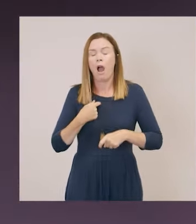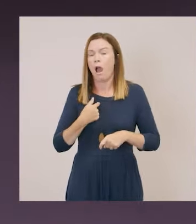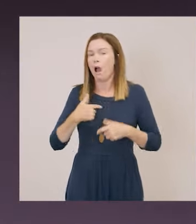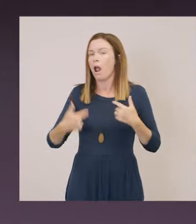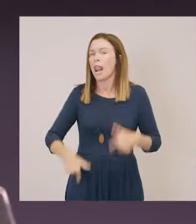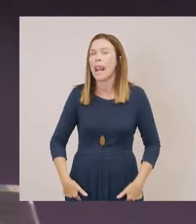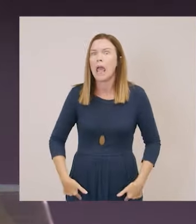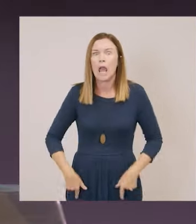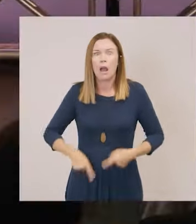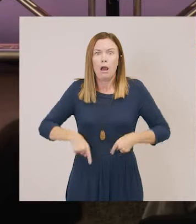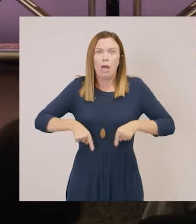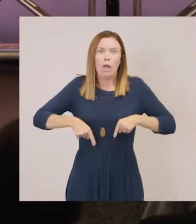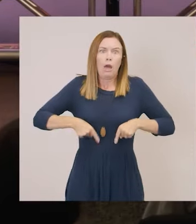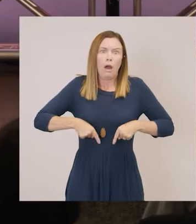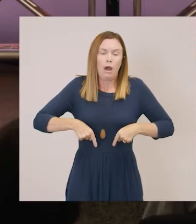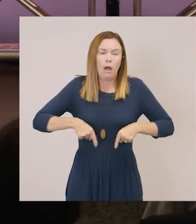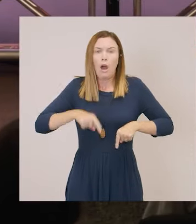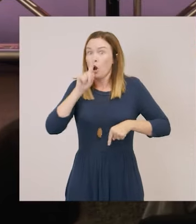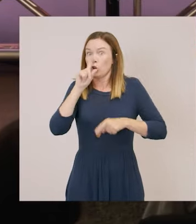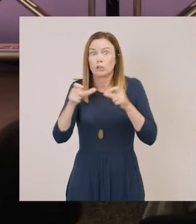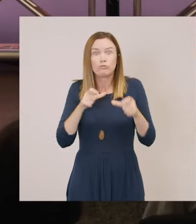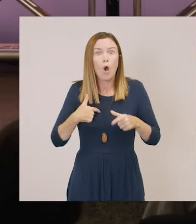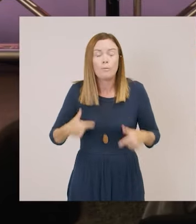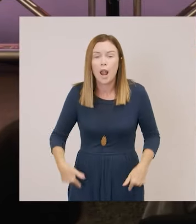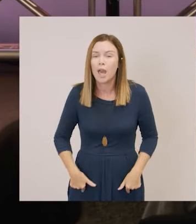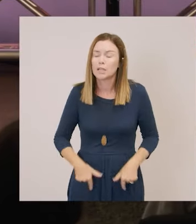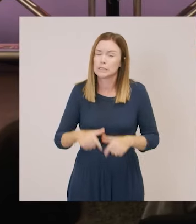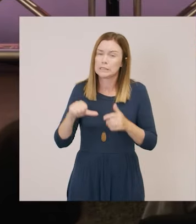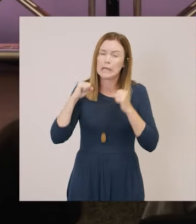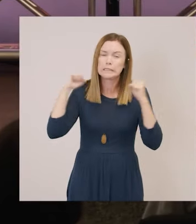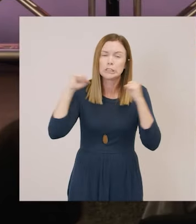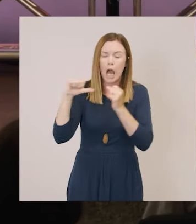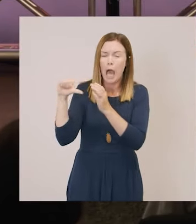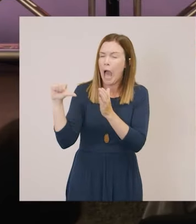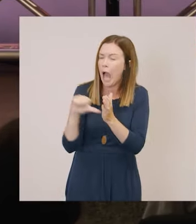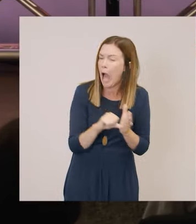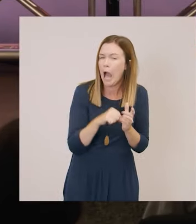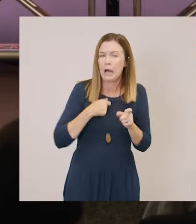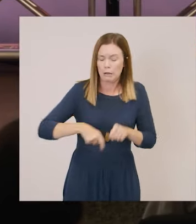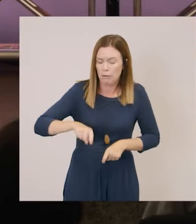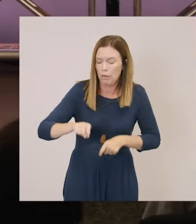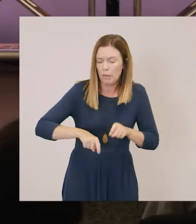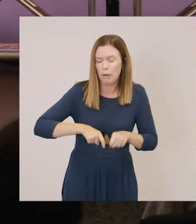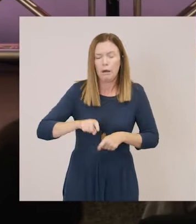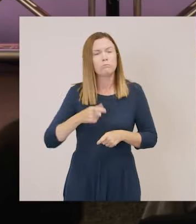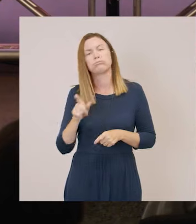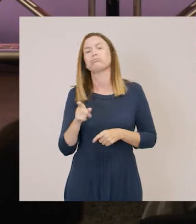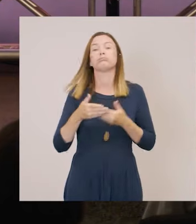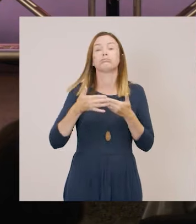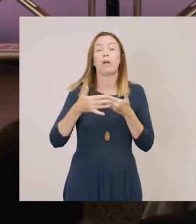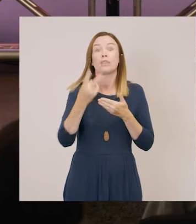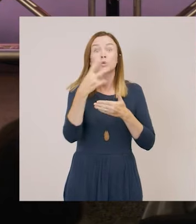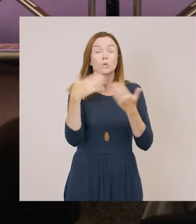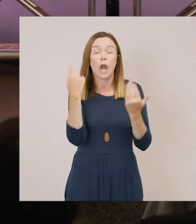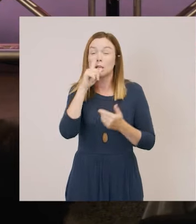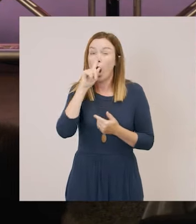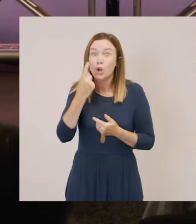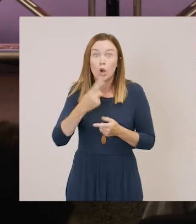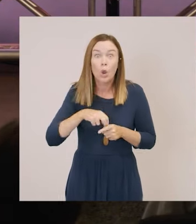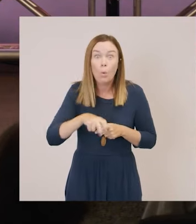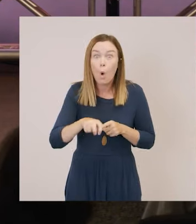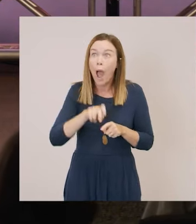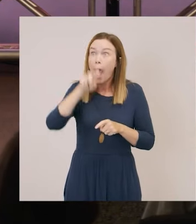my legs were literally shaking. I couldn't even control my legs as I was going down the stairs. And for the next 2 days, I could hardly walk,